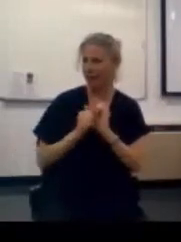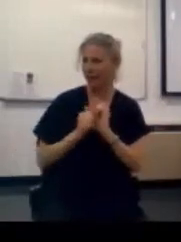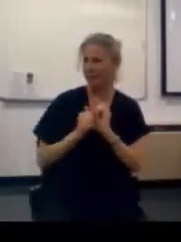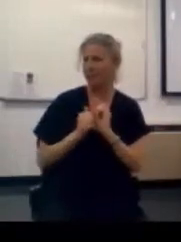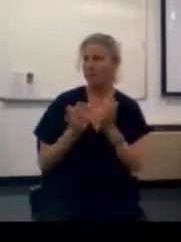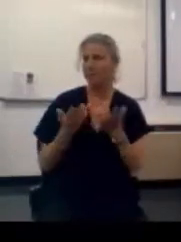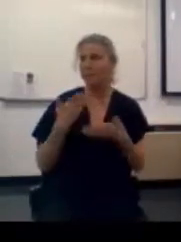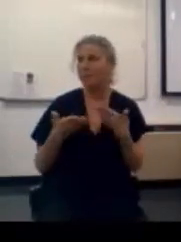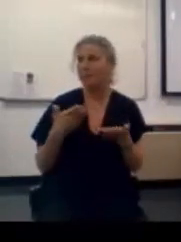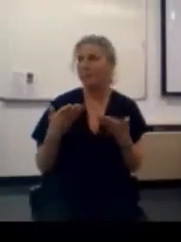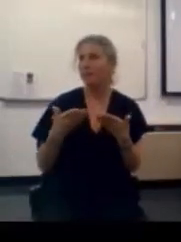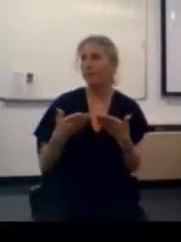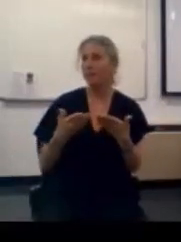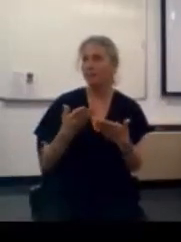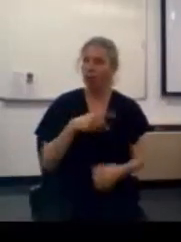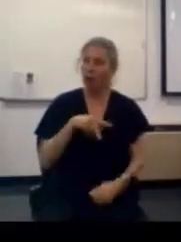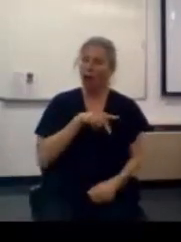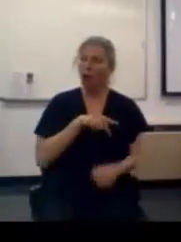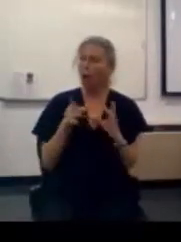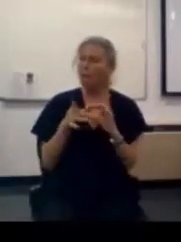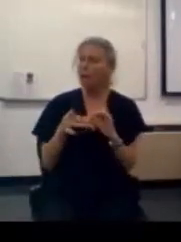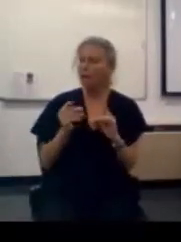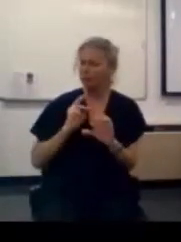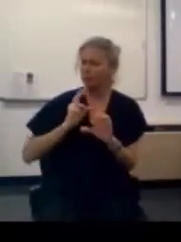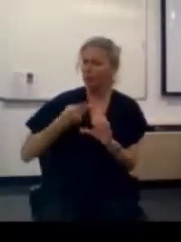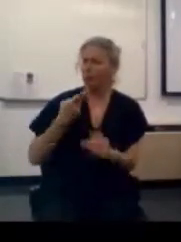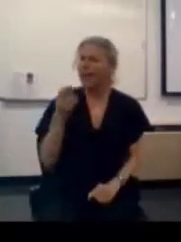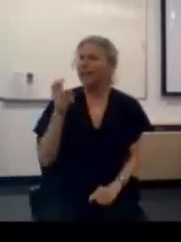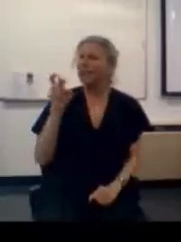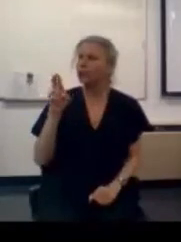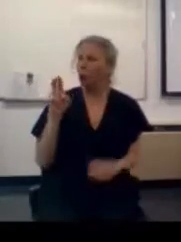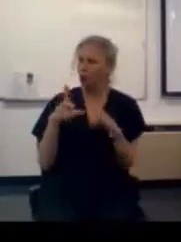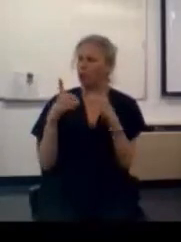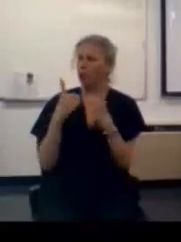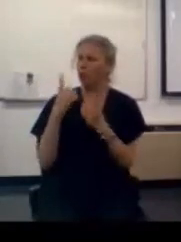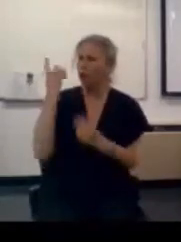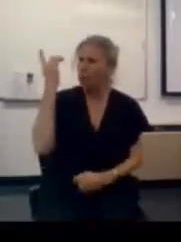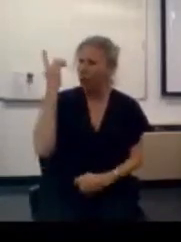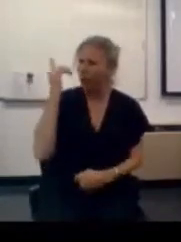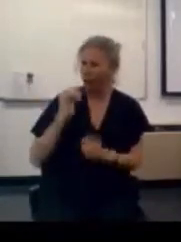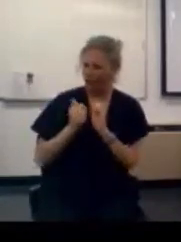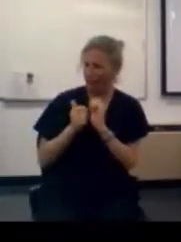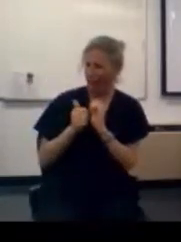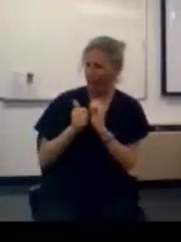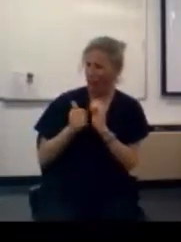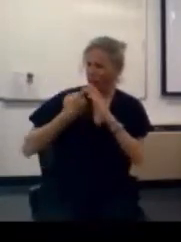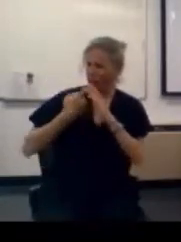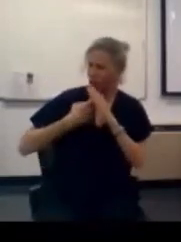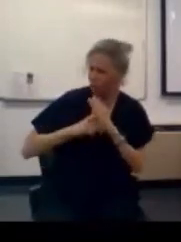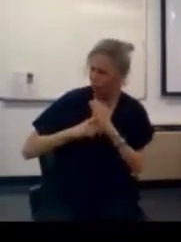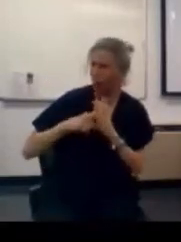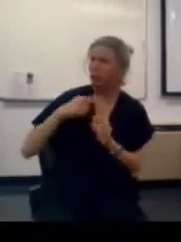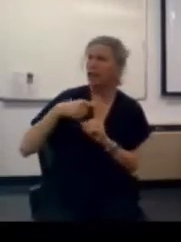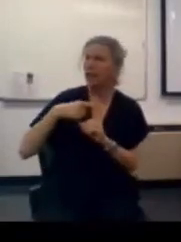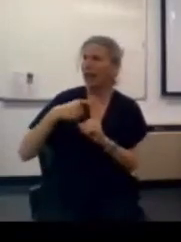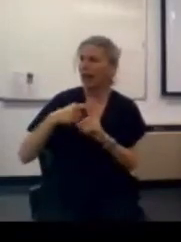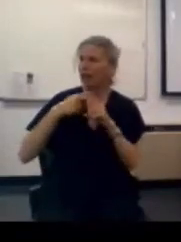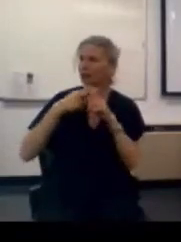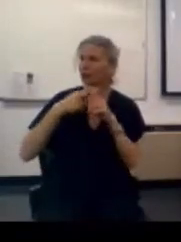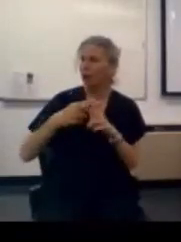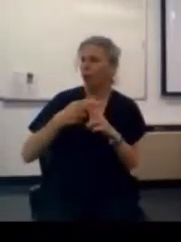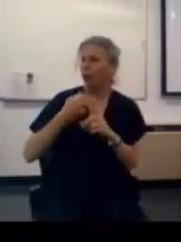So let's get started with, let's just a quick personal story. What got you involved in human resources and maybe tie it